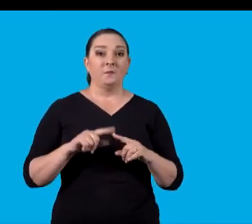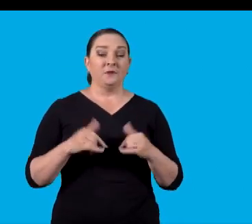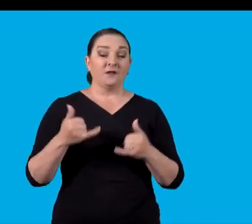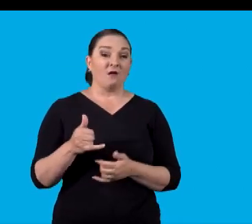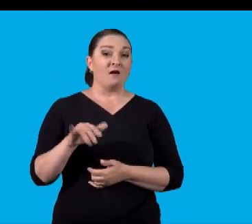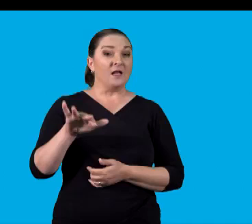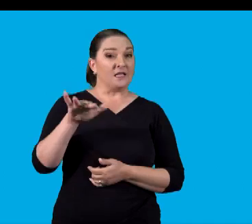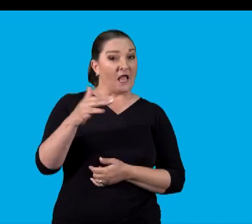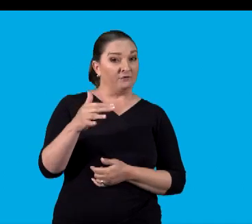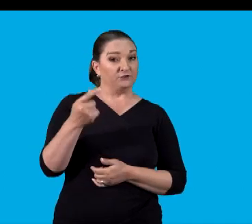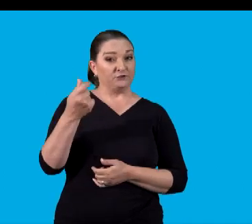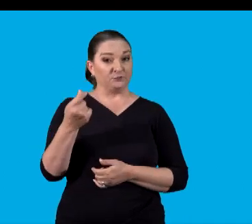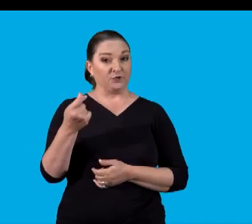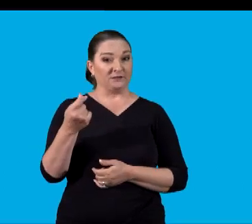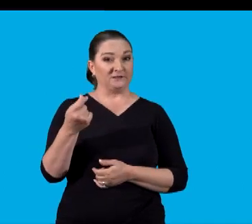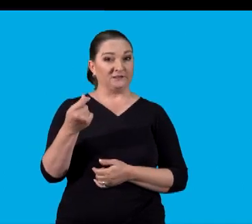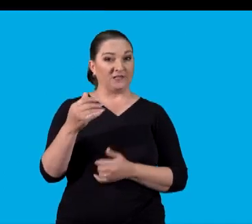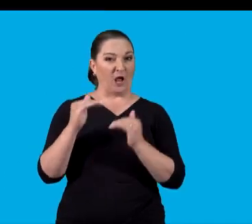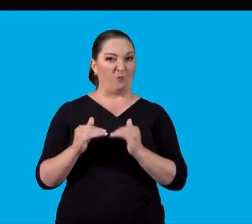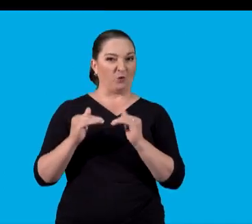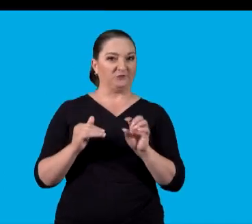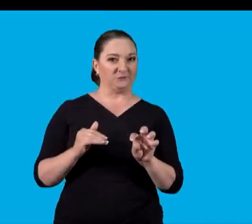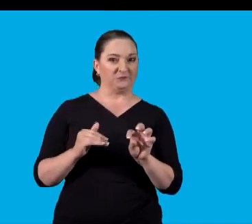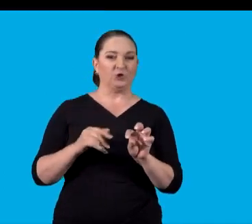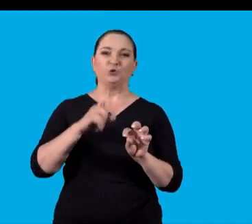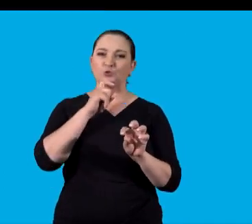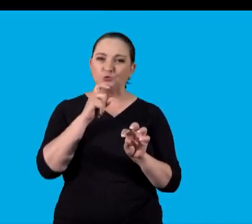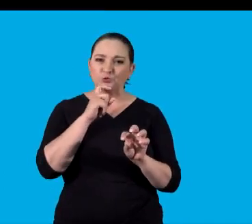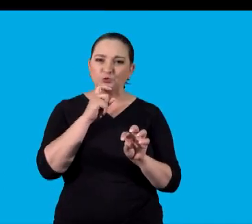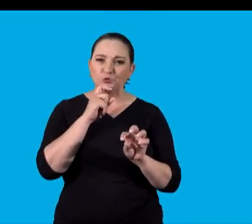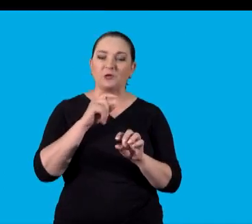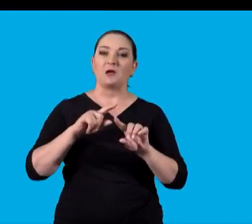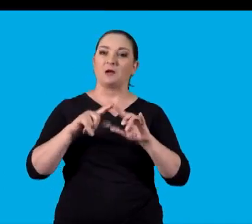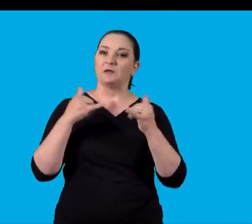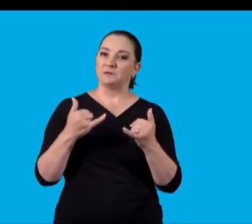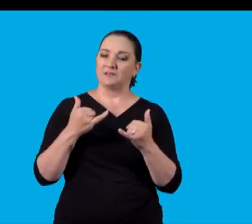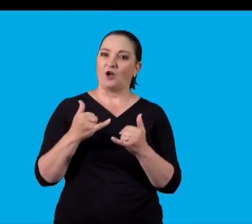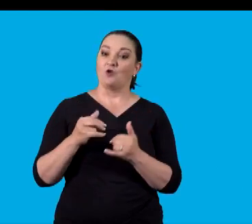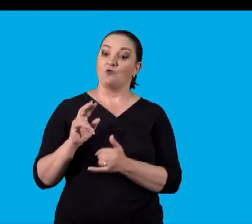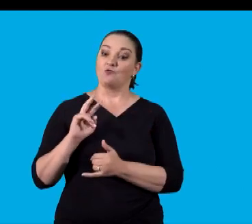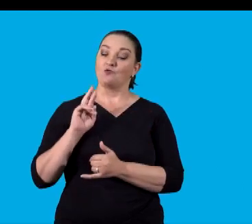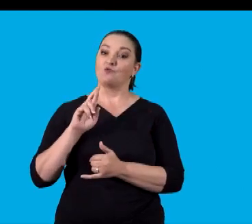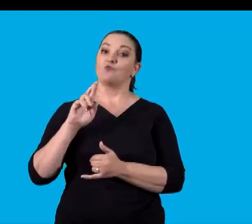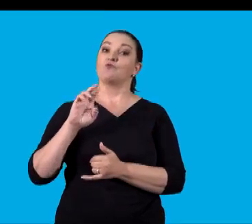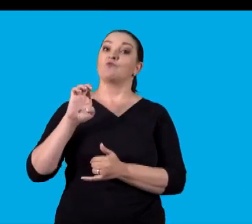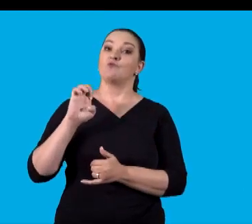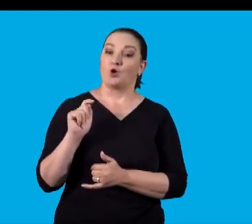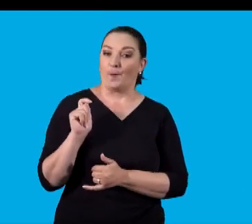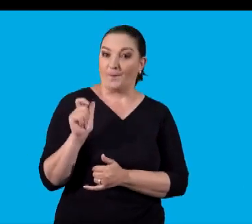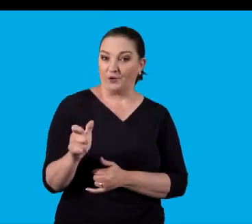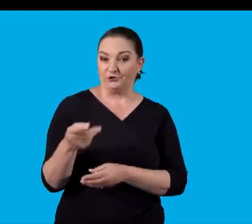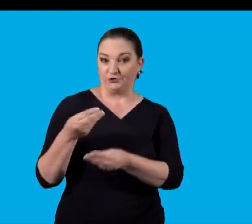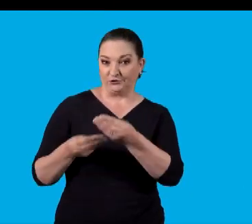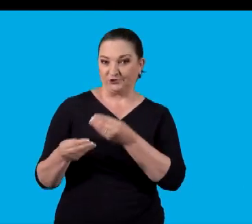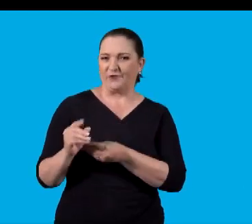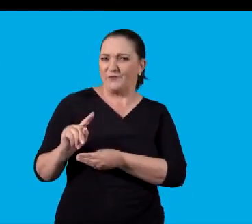to summarize it, make it very quick, you get the average price here at the bottom. That is what you use above here, as